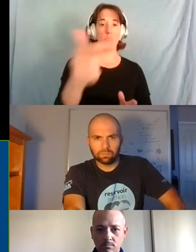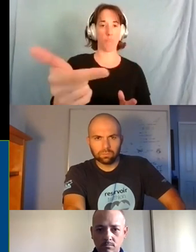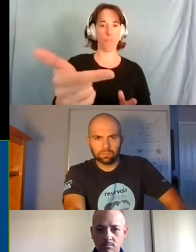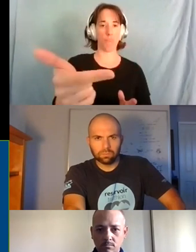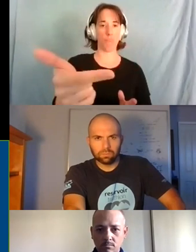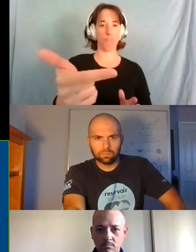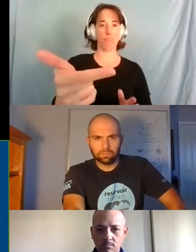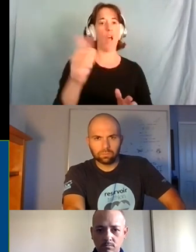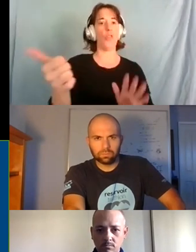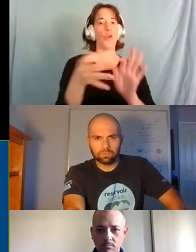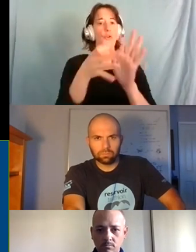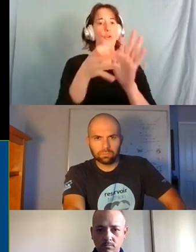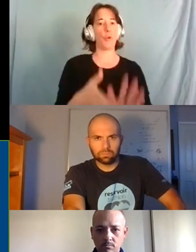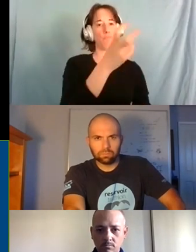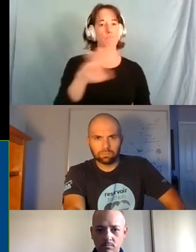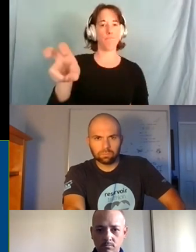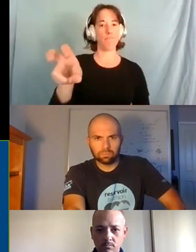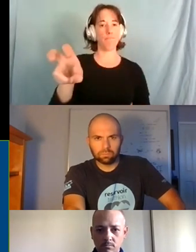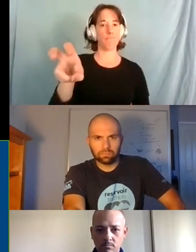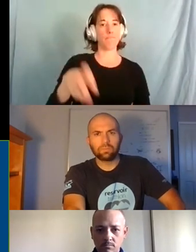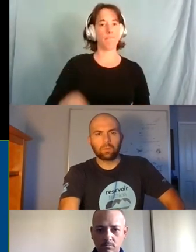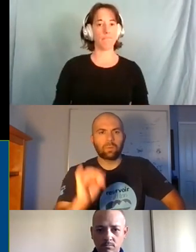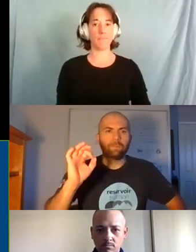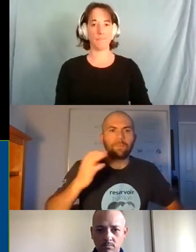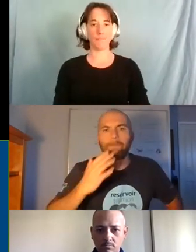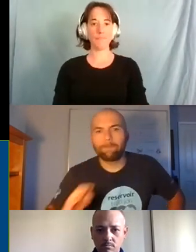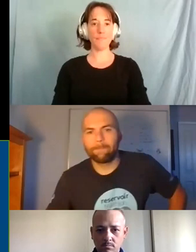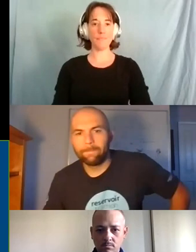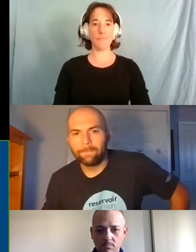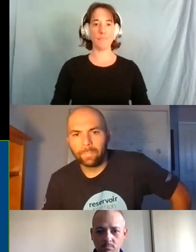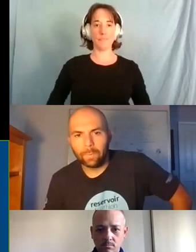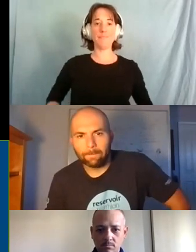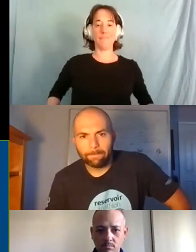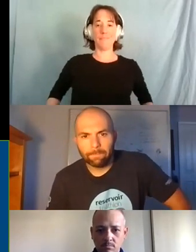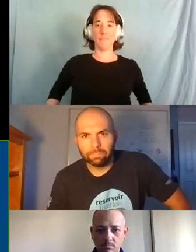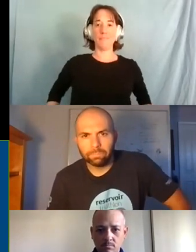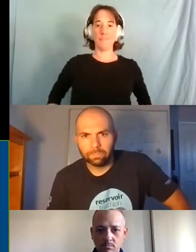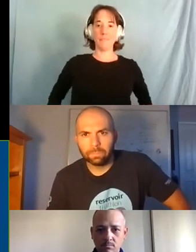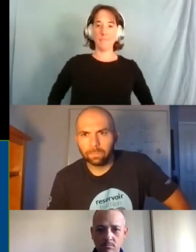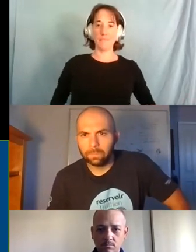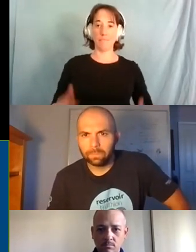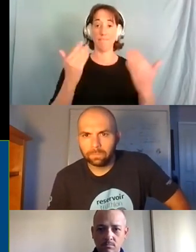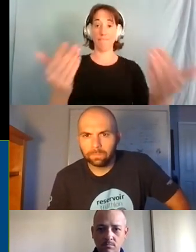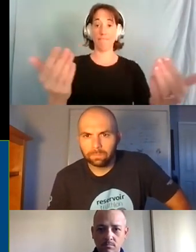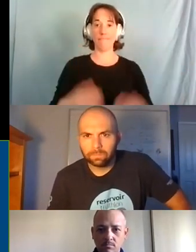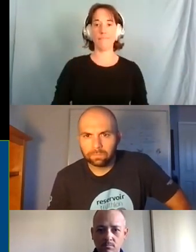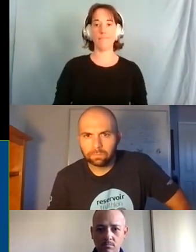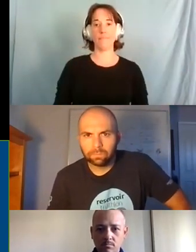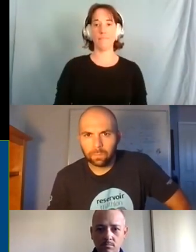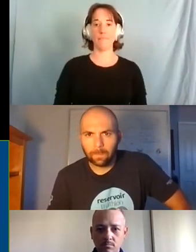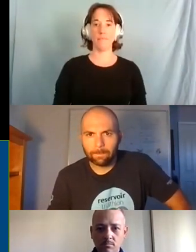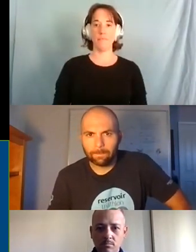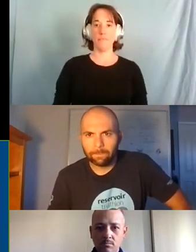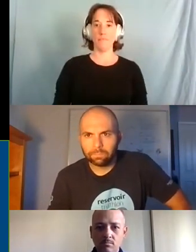as feedback. So that's kind of the approach reinforcement learning is going for here. Okay, thank